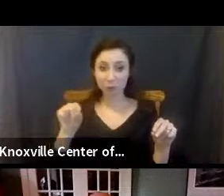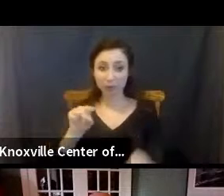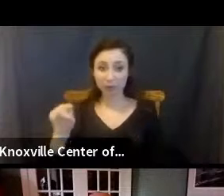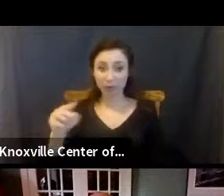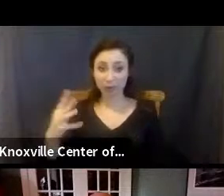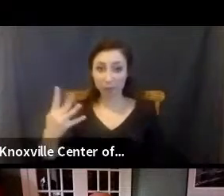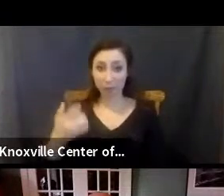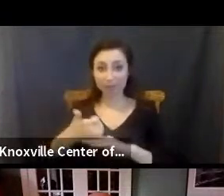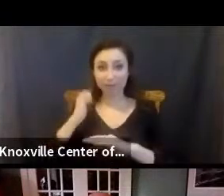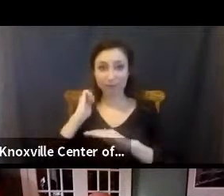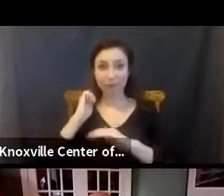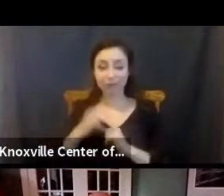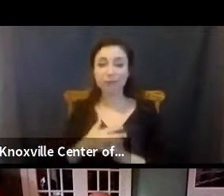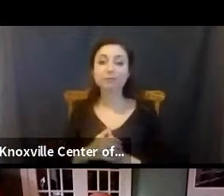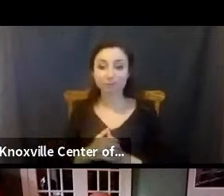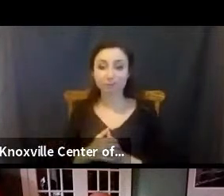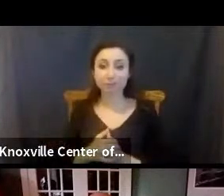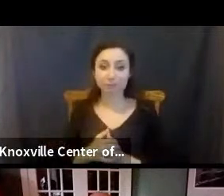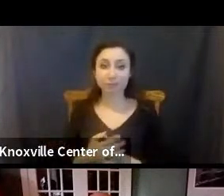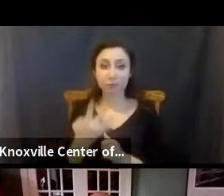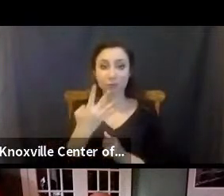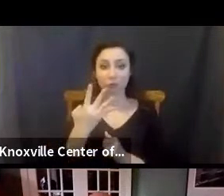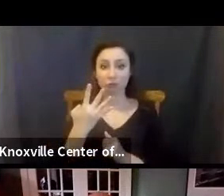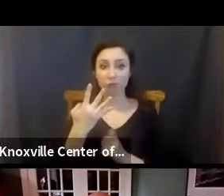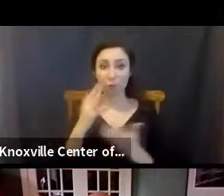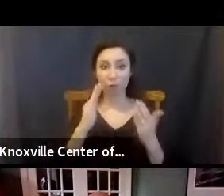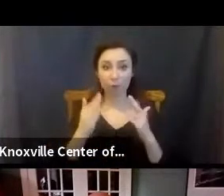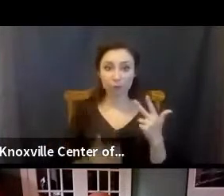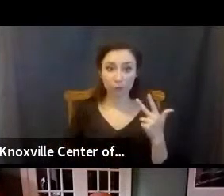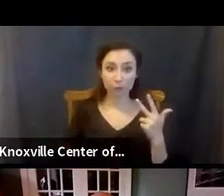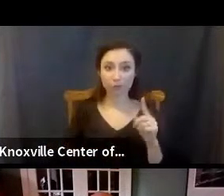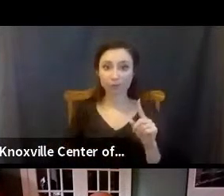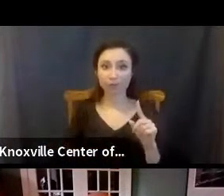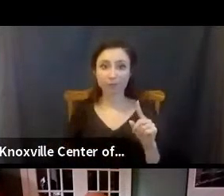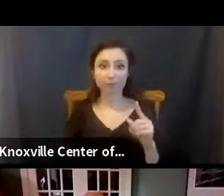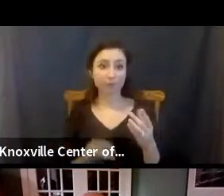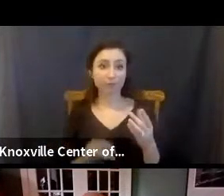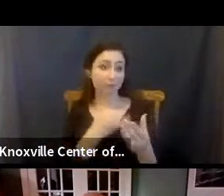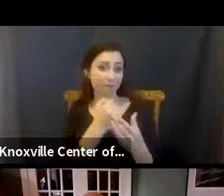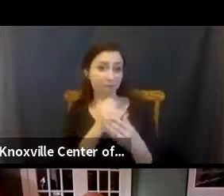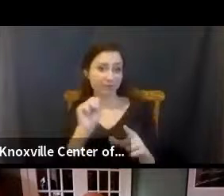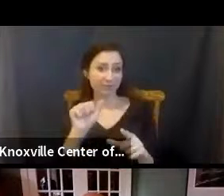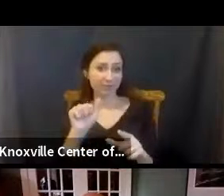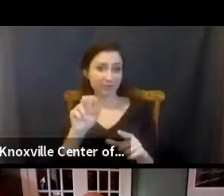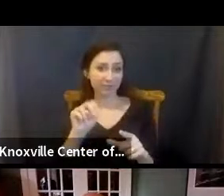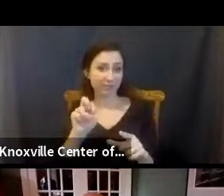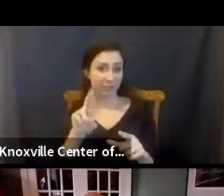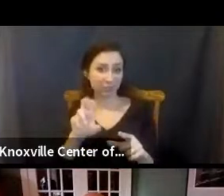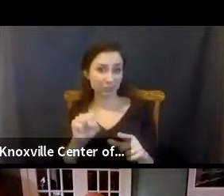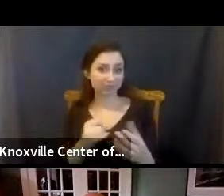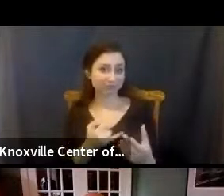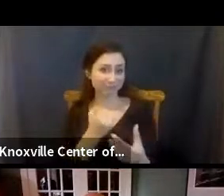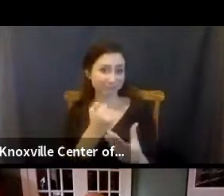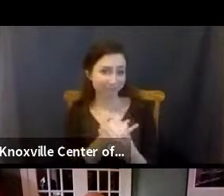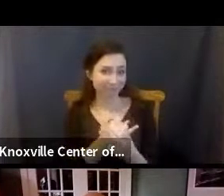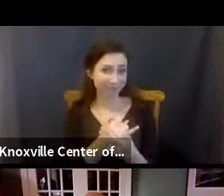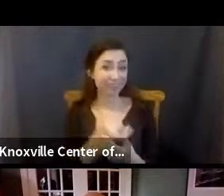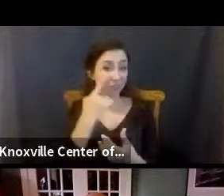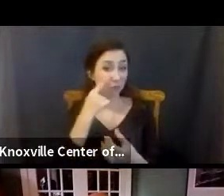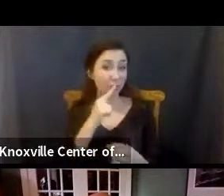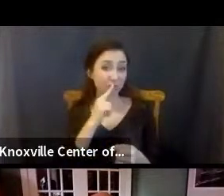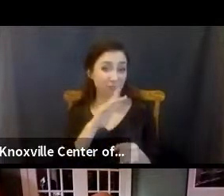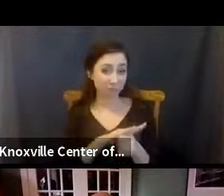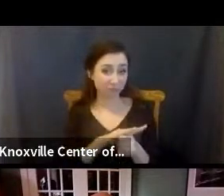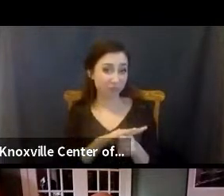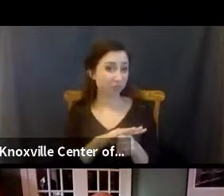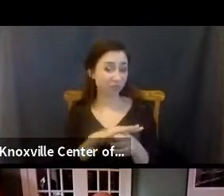is rescinded 4-3. If I could interject here, the board needs, for affirmative votes, the